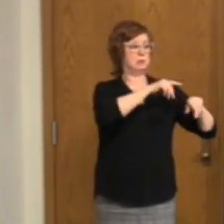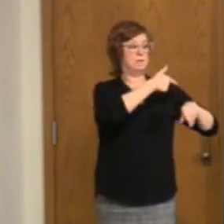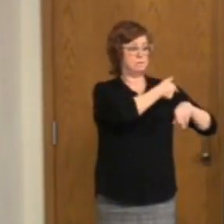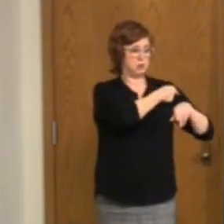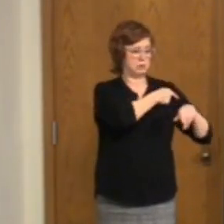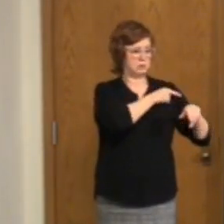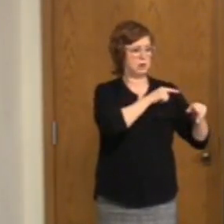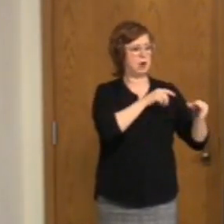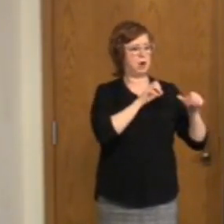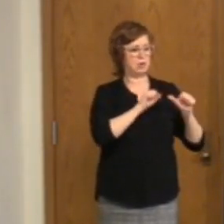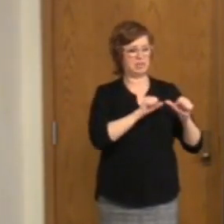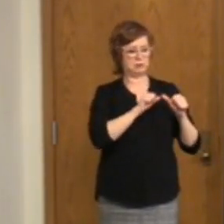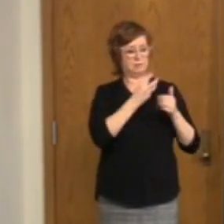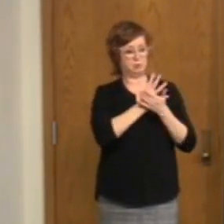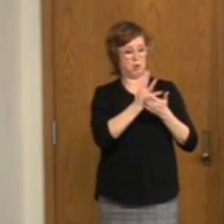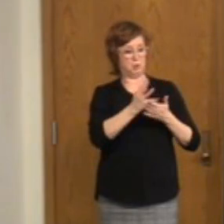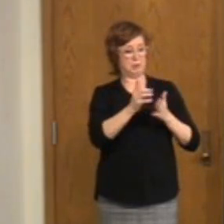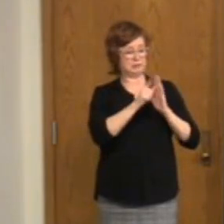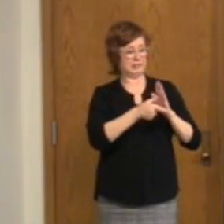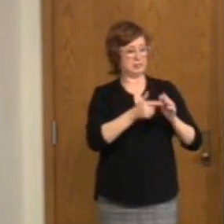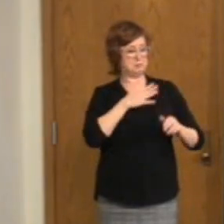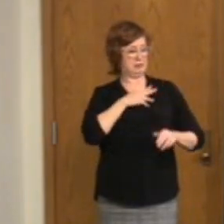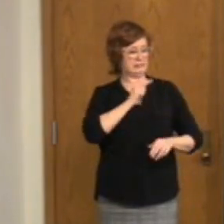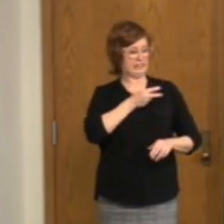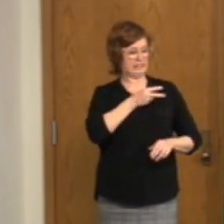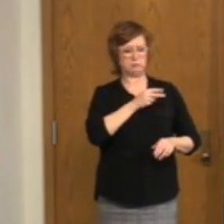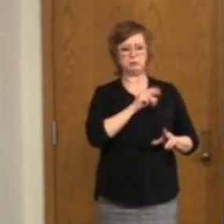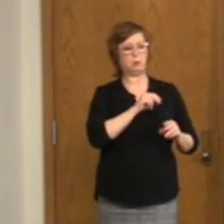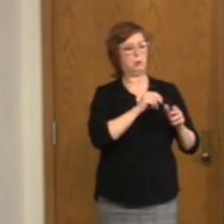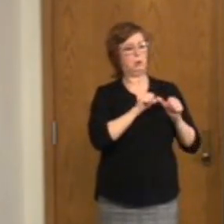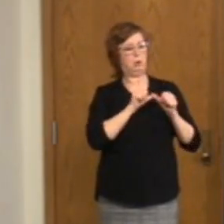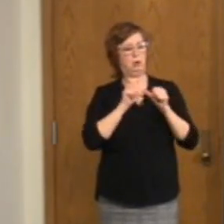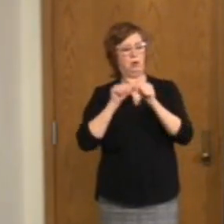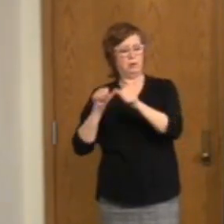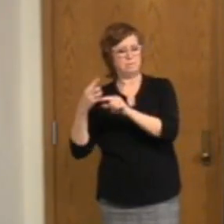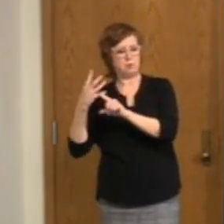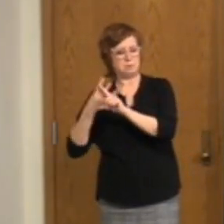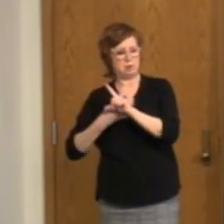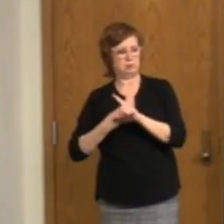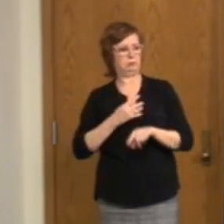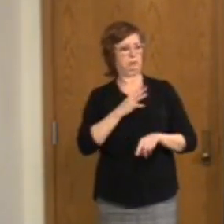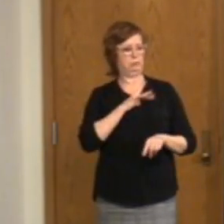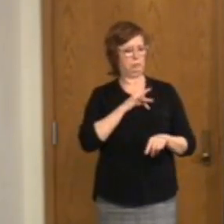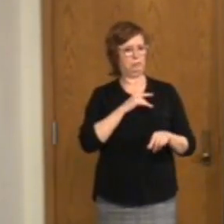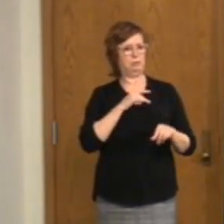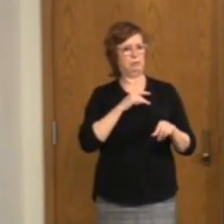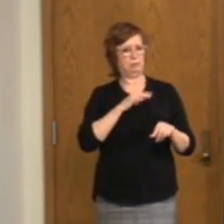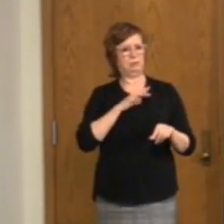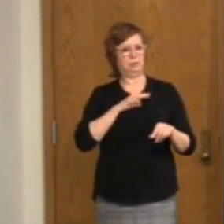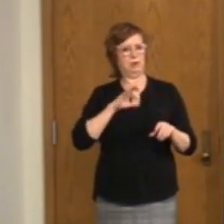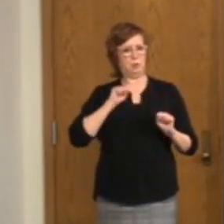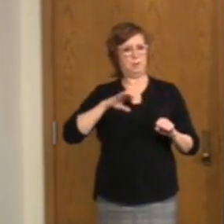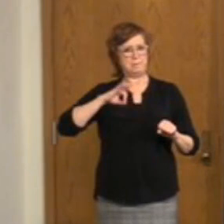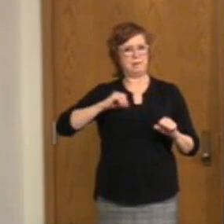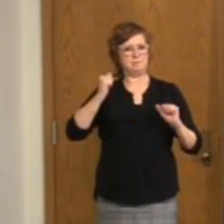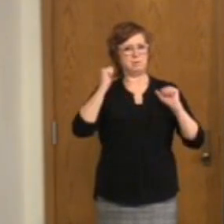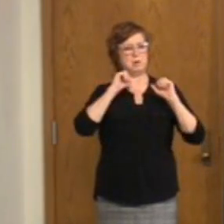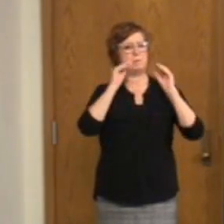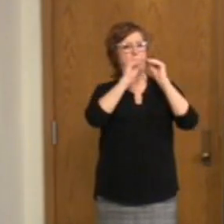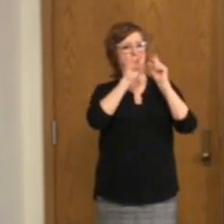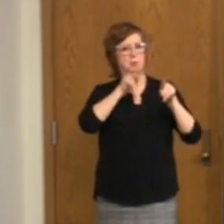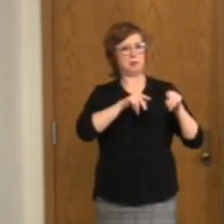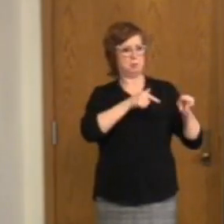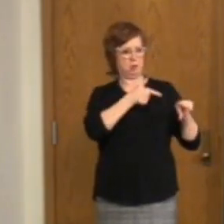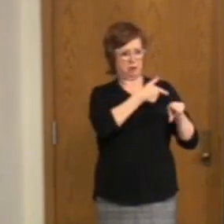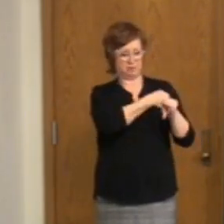our Saskatchewan population and get through the high priority groups with that first dose, which is proving to be quite effective in